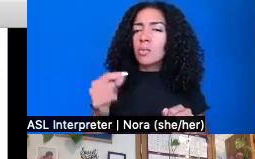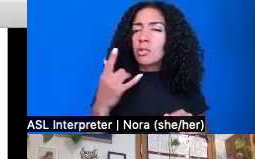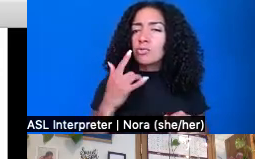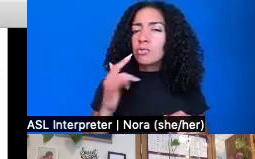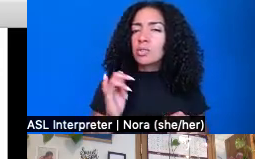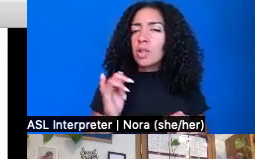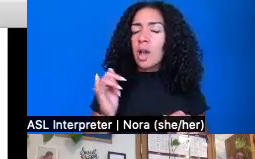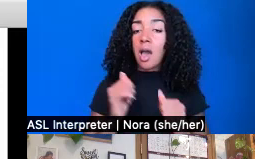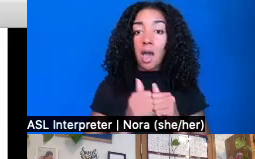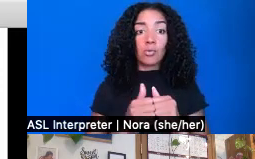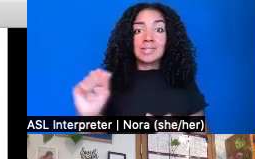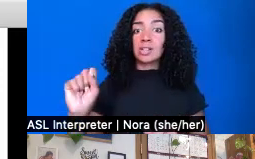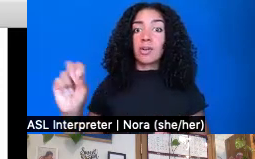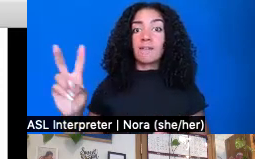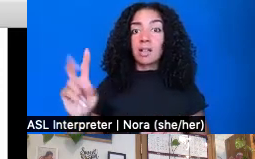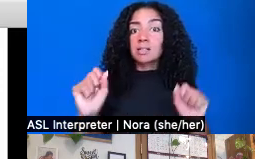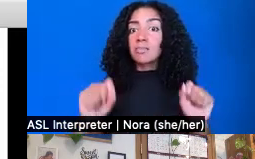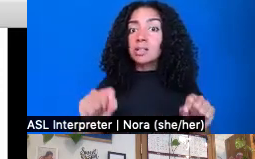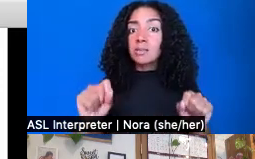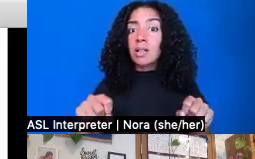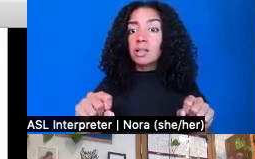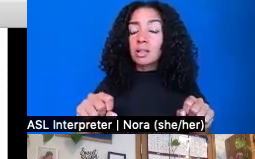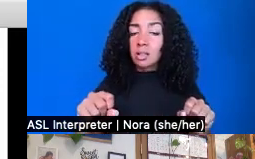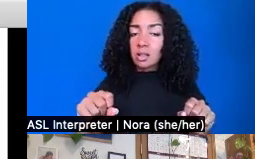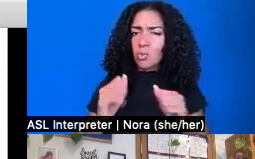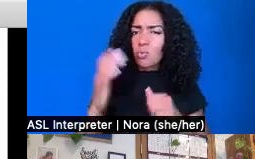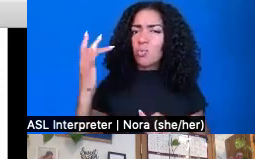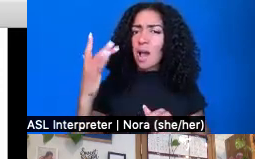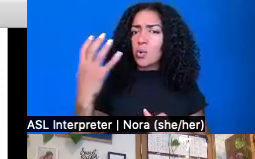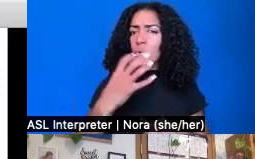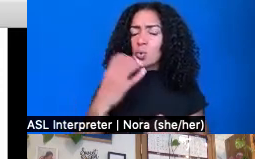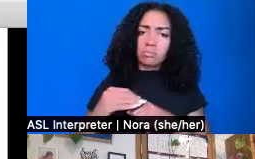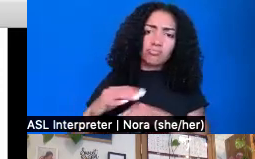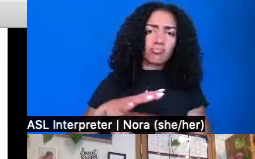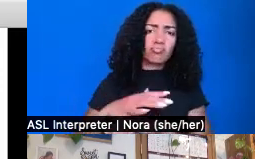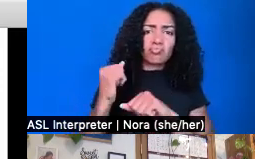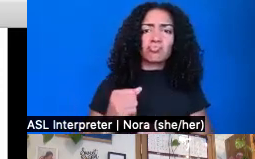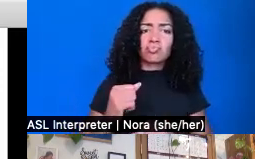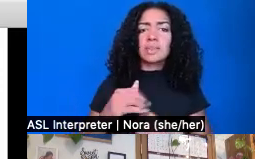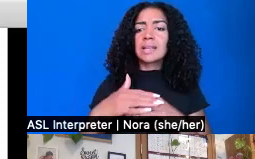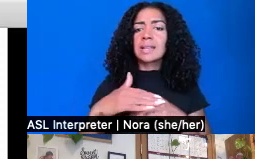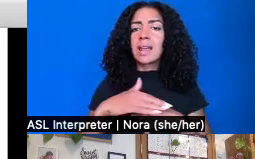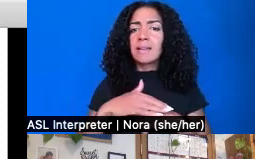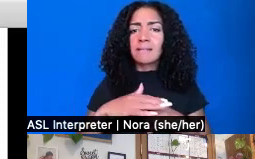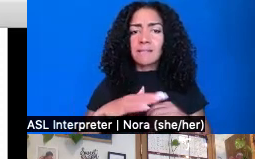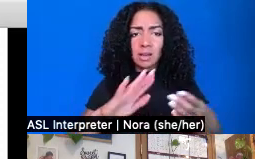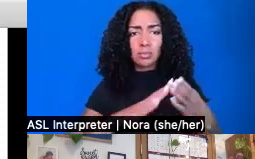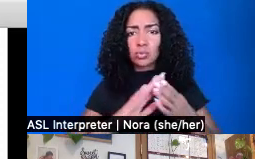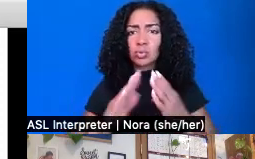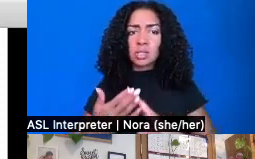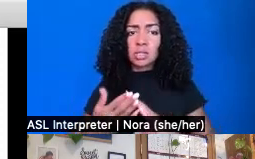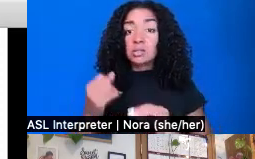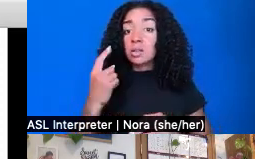possible? And why is it so deeply impactful in Native communities, right? Because some of the statistics are that 4